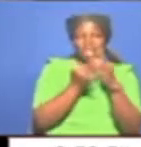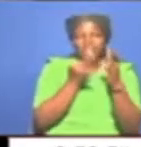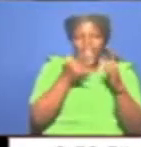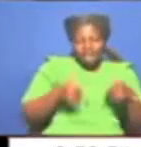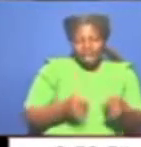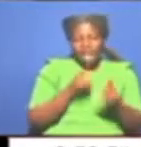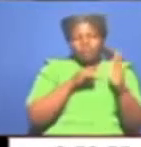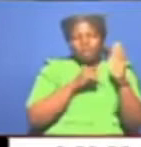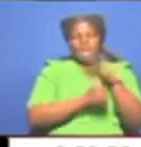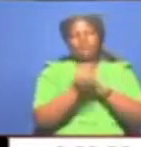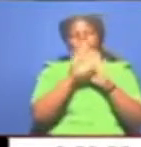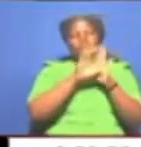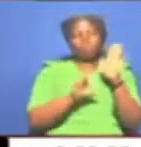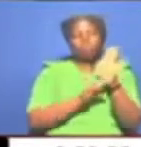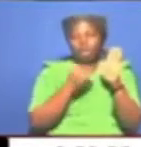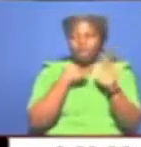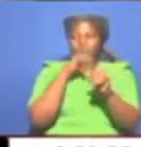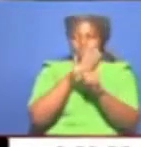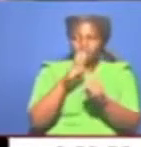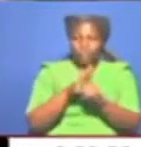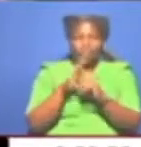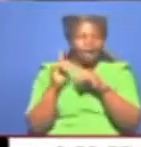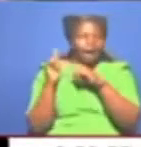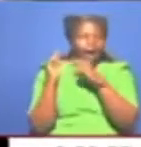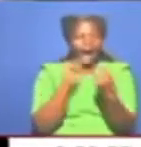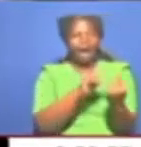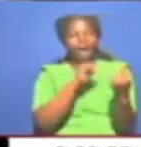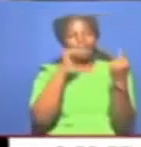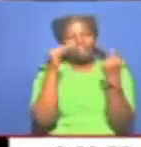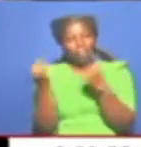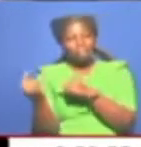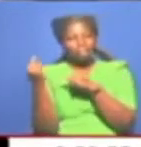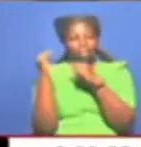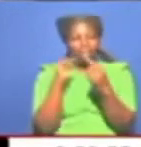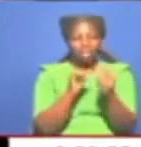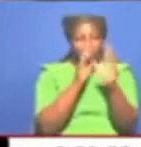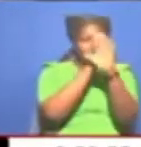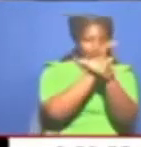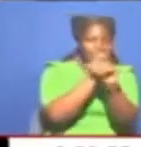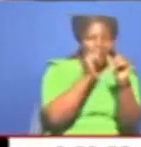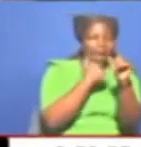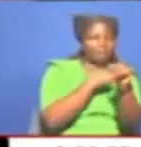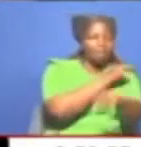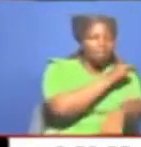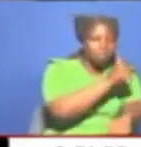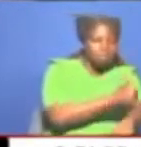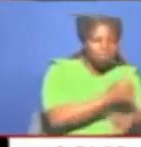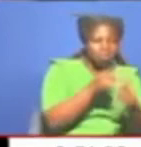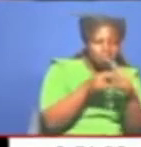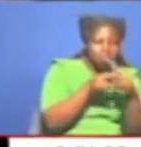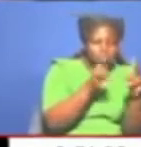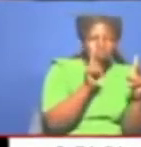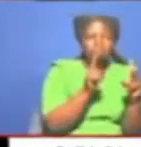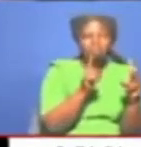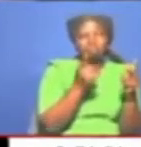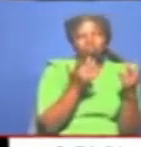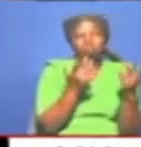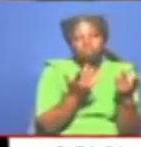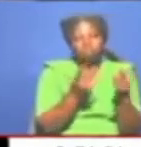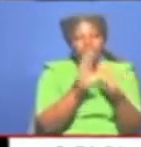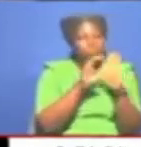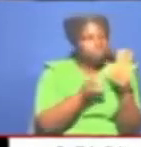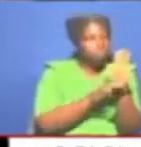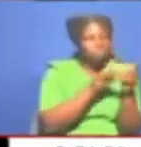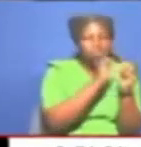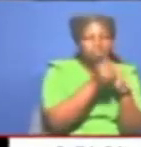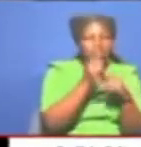You have a lot of arguments being submitted by here. The president has authority to initiate the constitutional change process